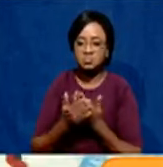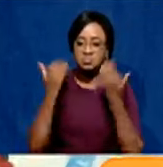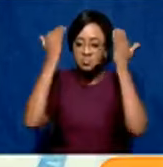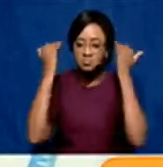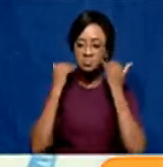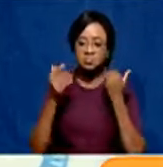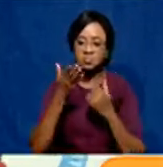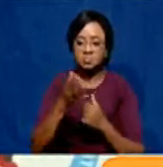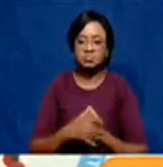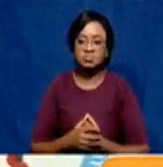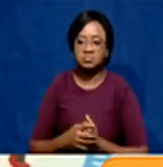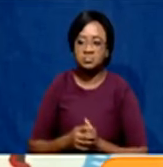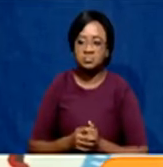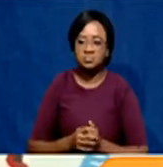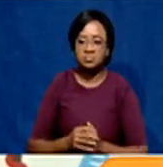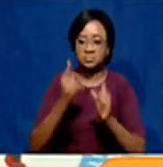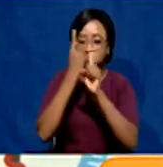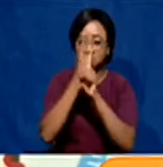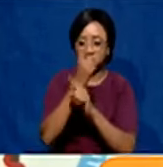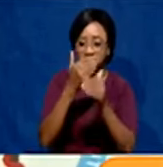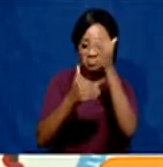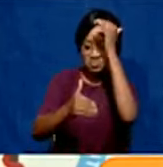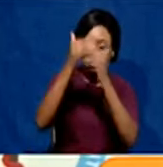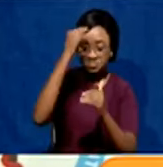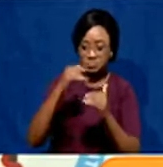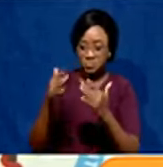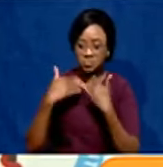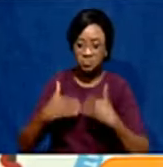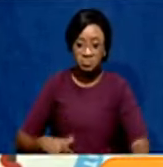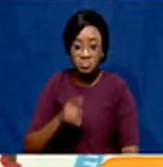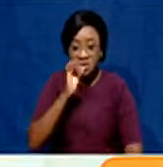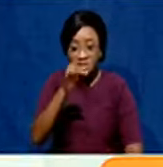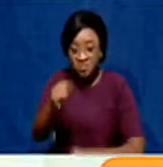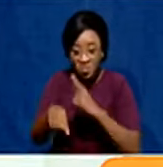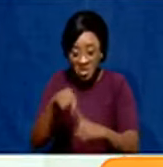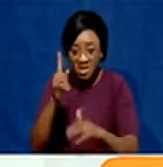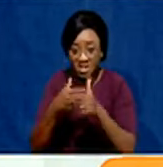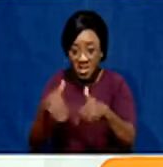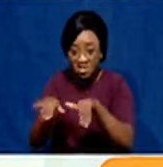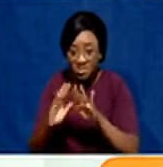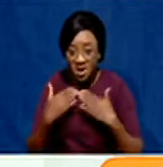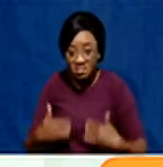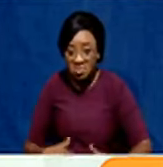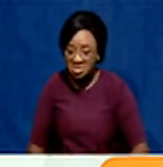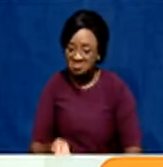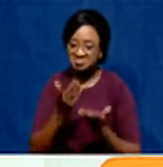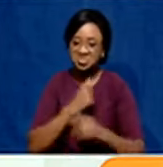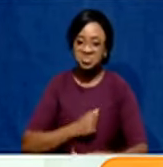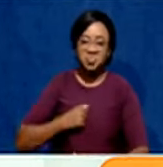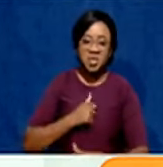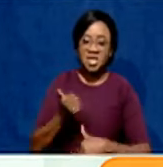prosecution. Forensics experts warning those who kill and bury bodies to conceal evidence that science will soon catch up with